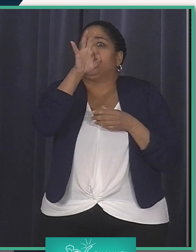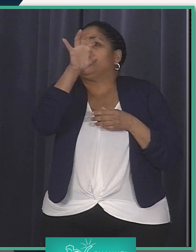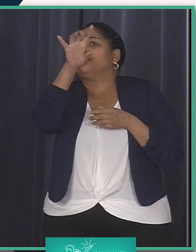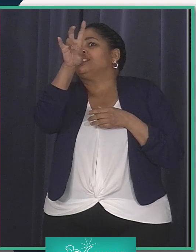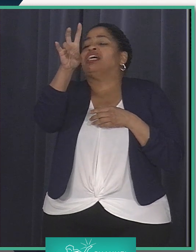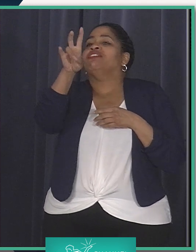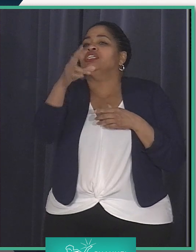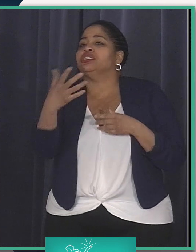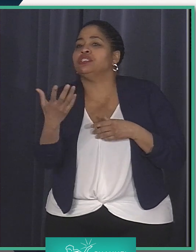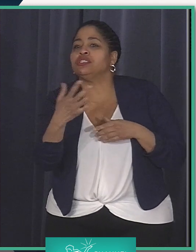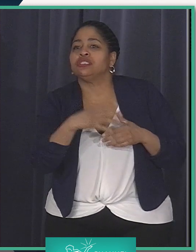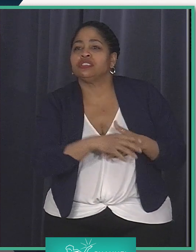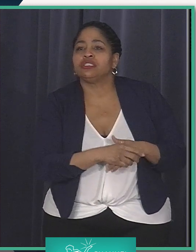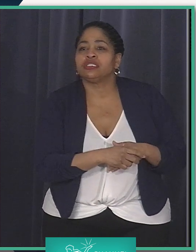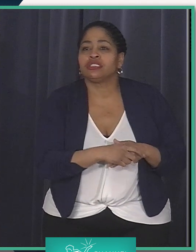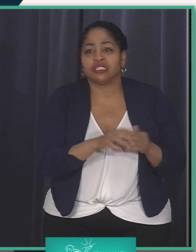197